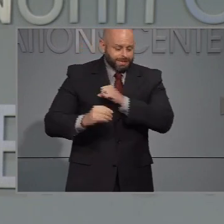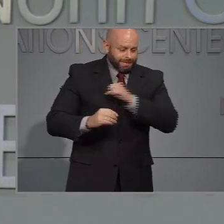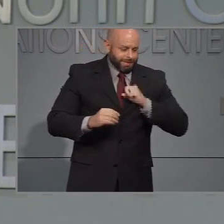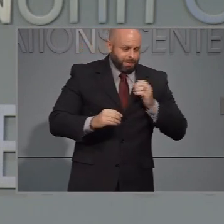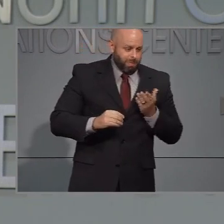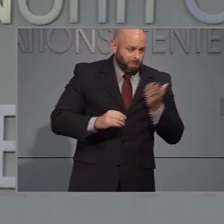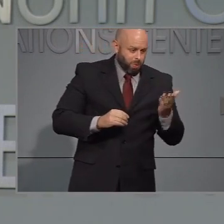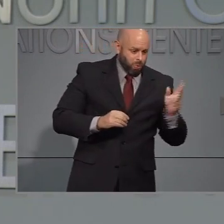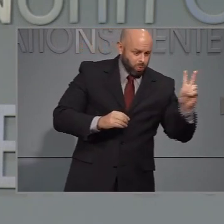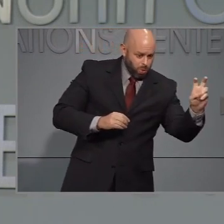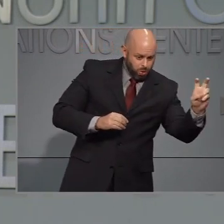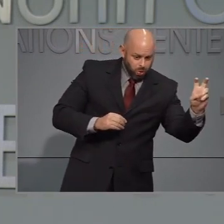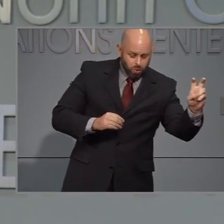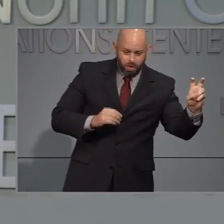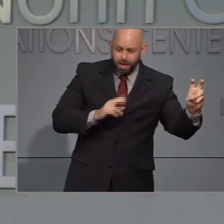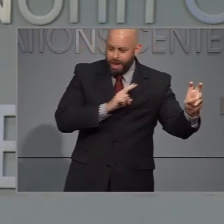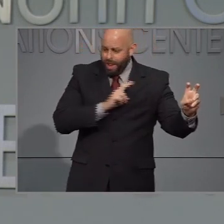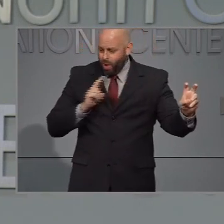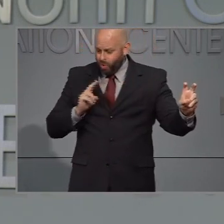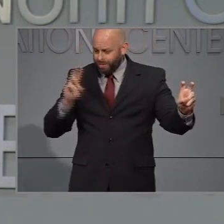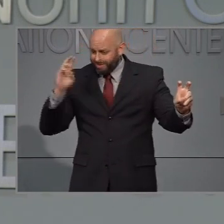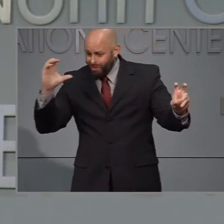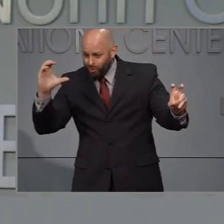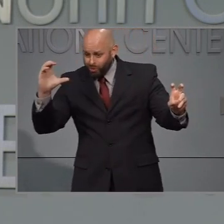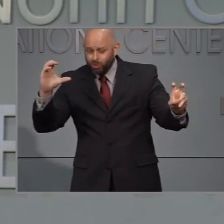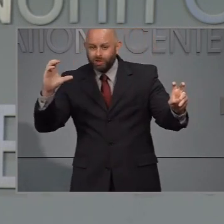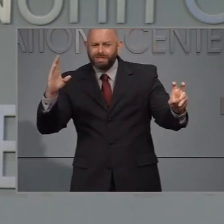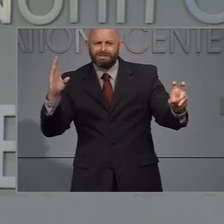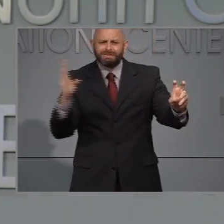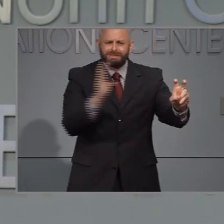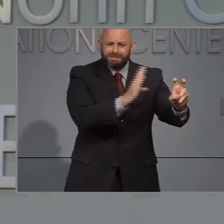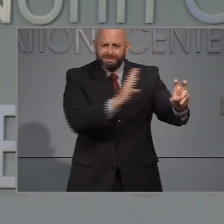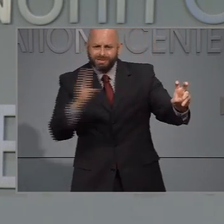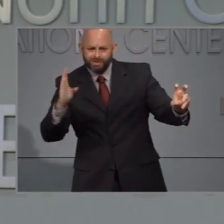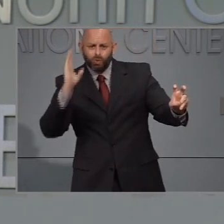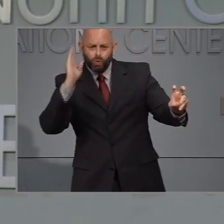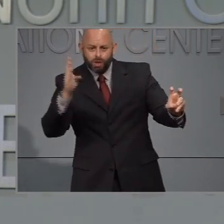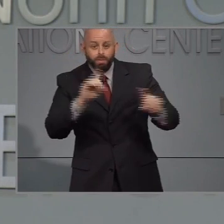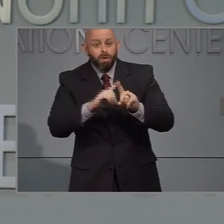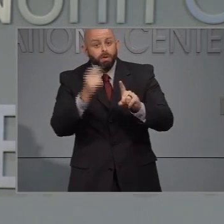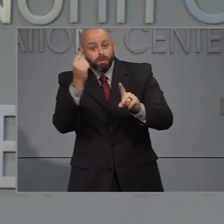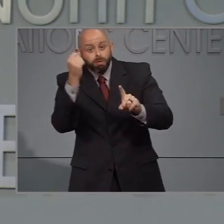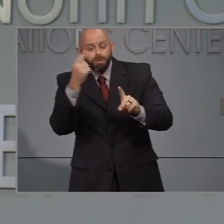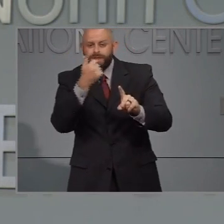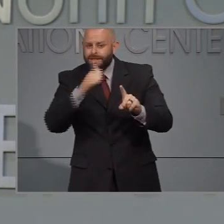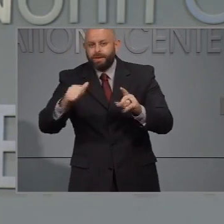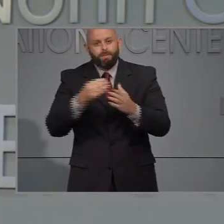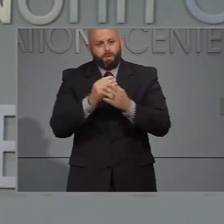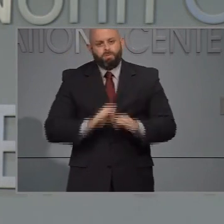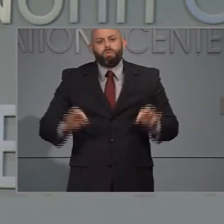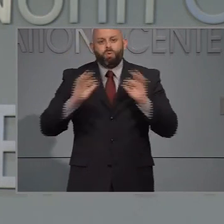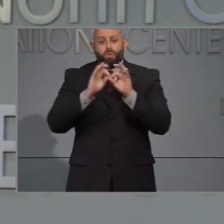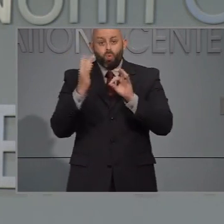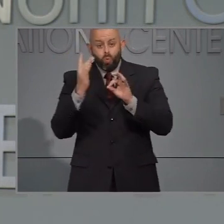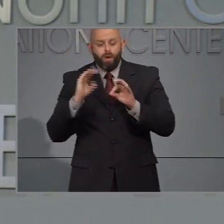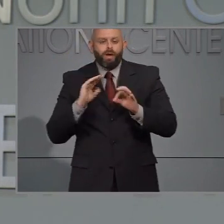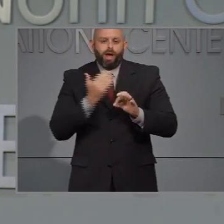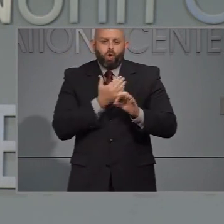money is particularly important in North Carolina because our state legislature has provided some of the